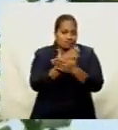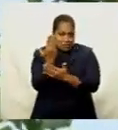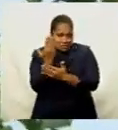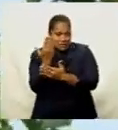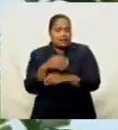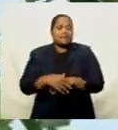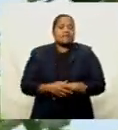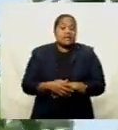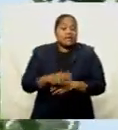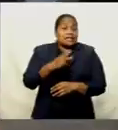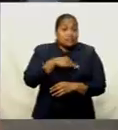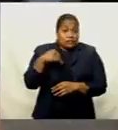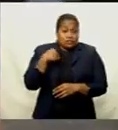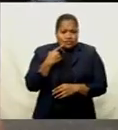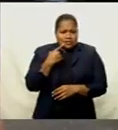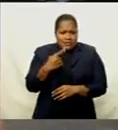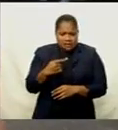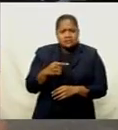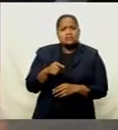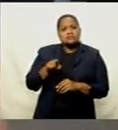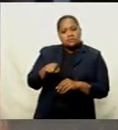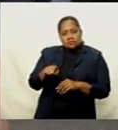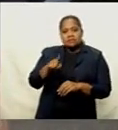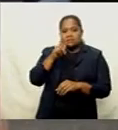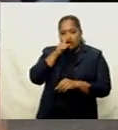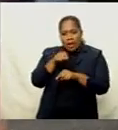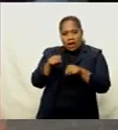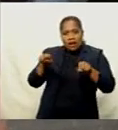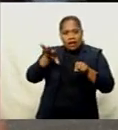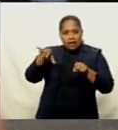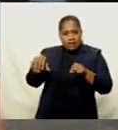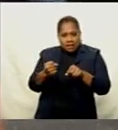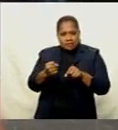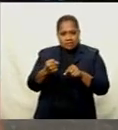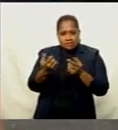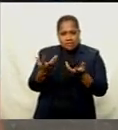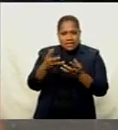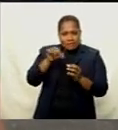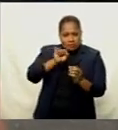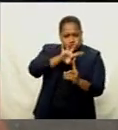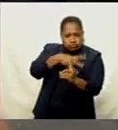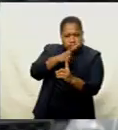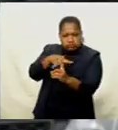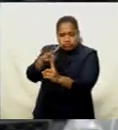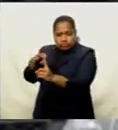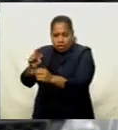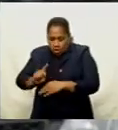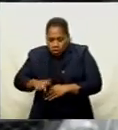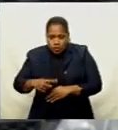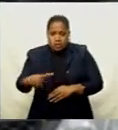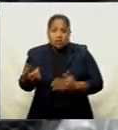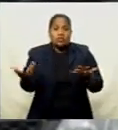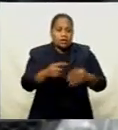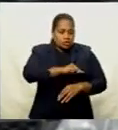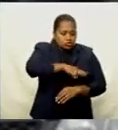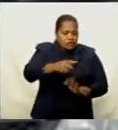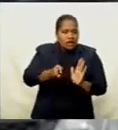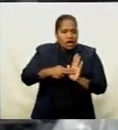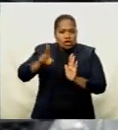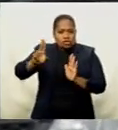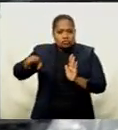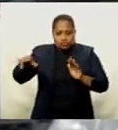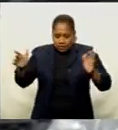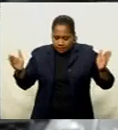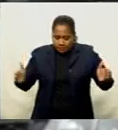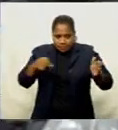says therefore the public should expect extensive contact tracing activities ongoing in the Suvanosori area. There are